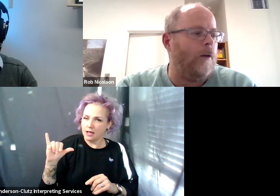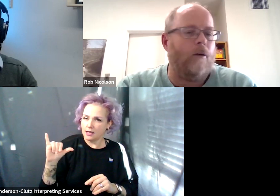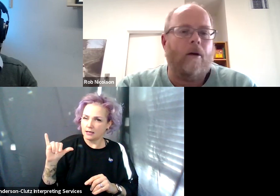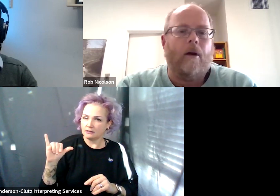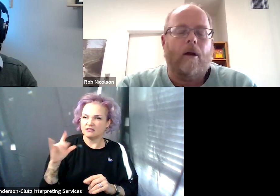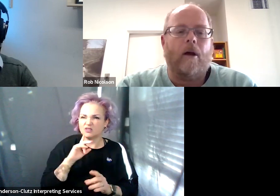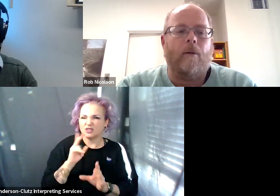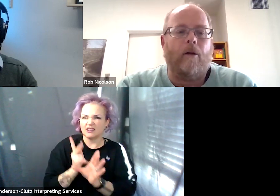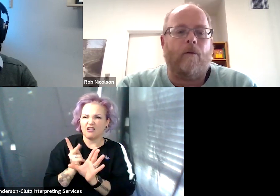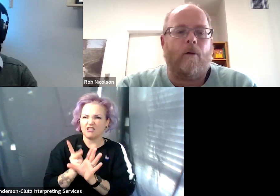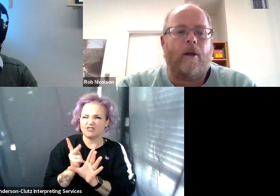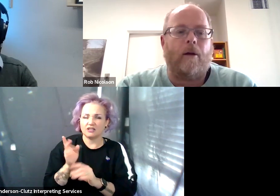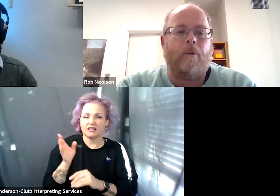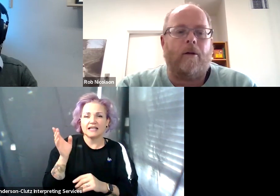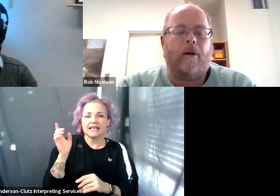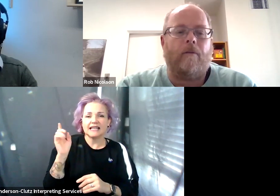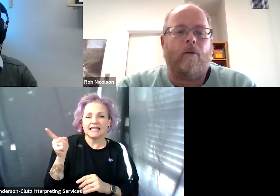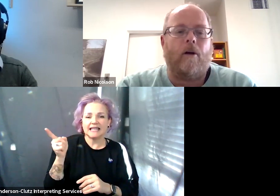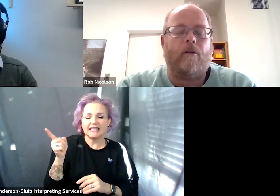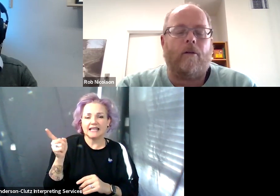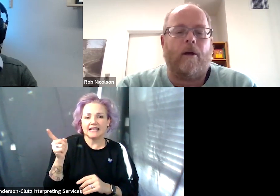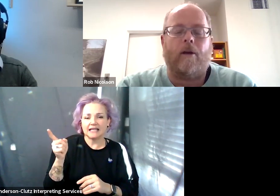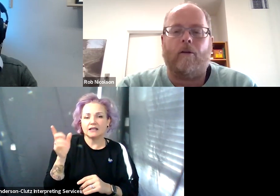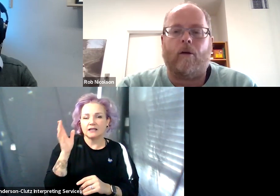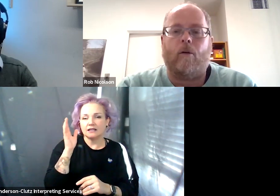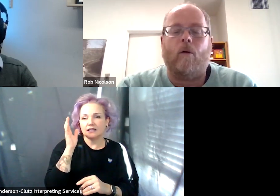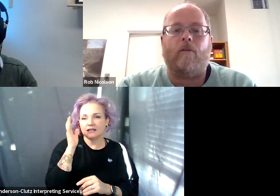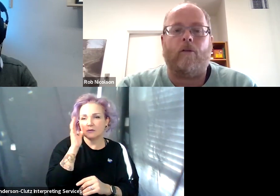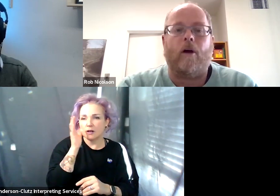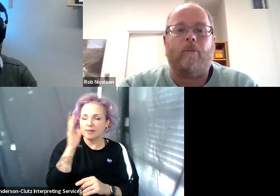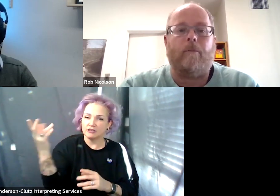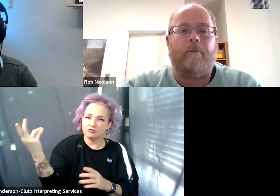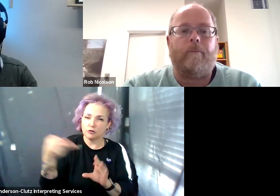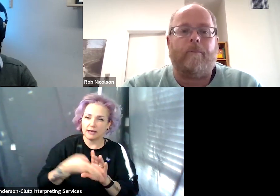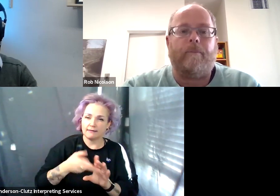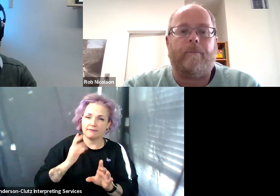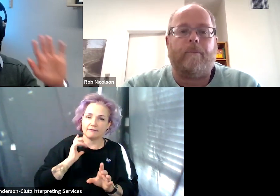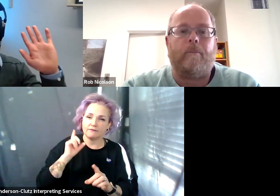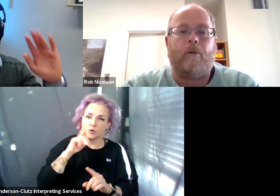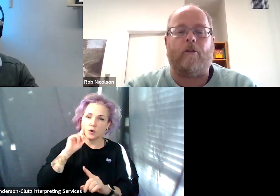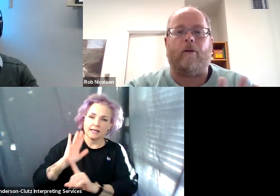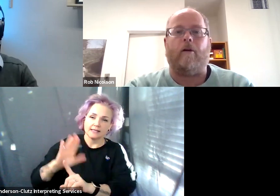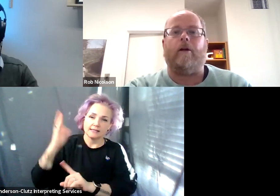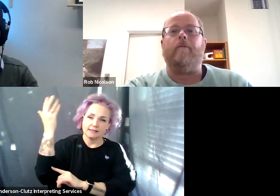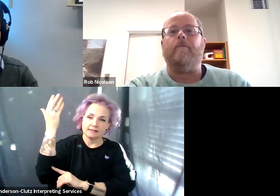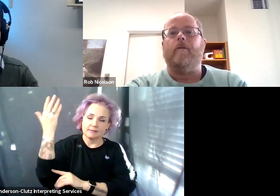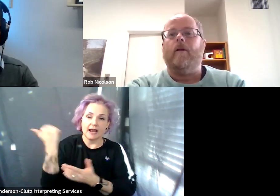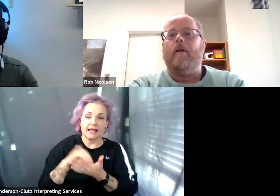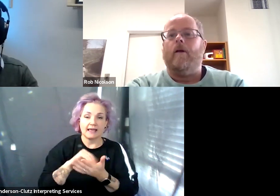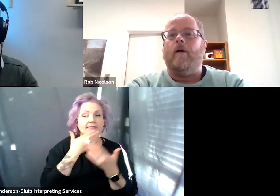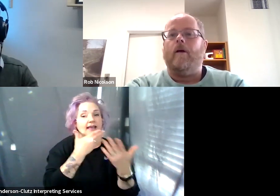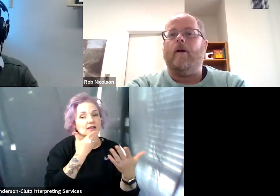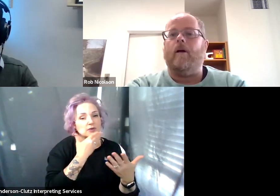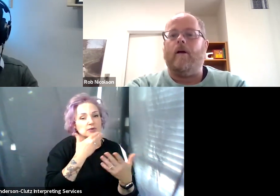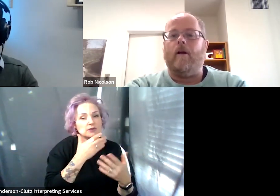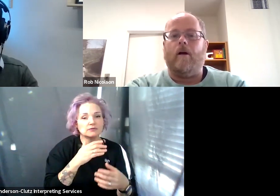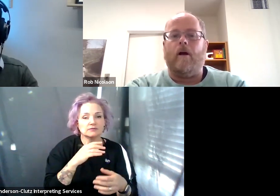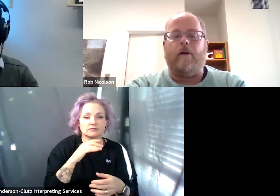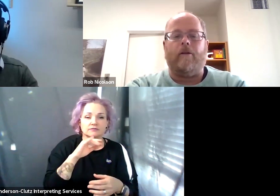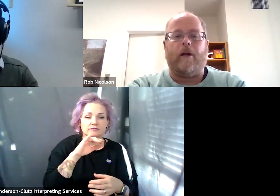self-injurious behavior. And we look forward to that. But Faraj, thank you. This was a wonderful talk. Appreciate it greatly. Take